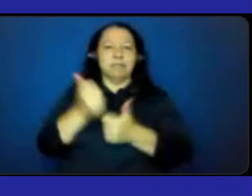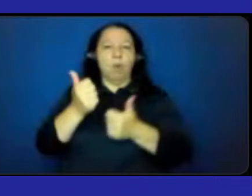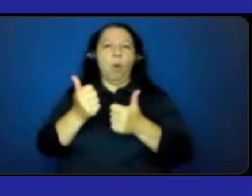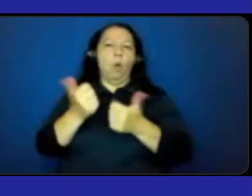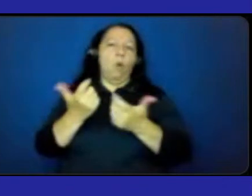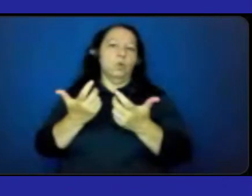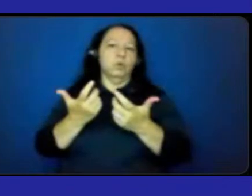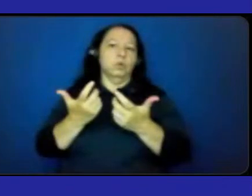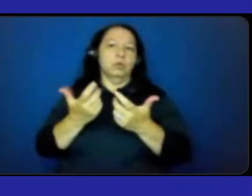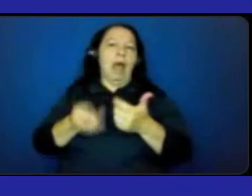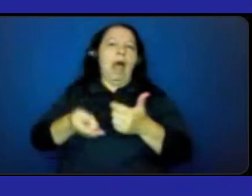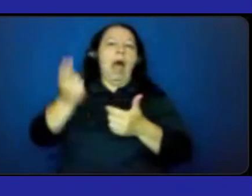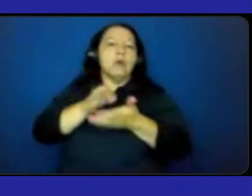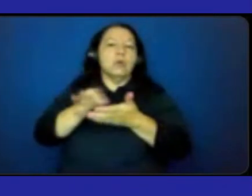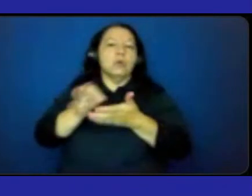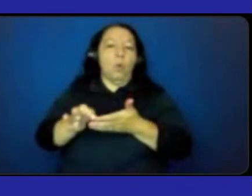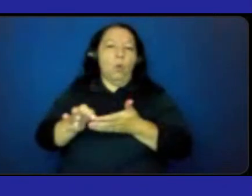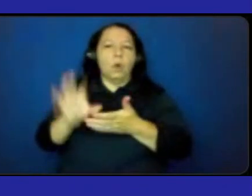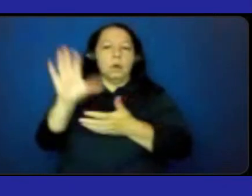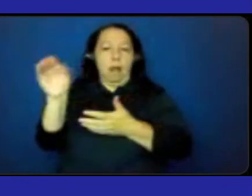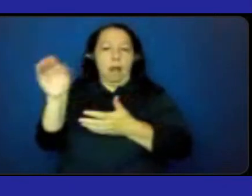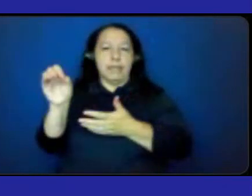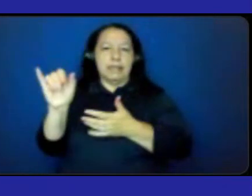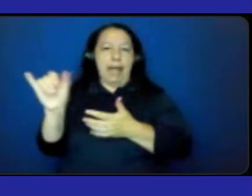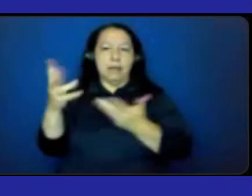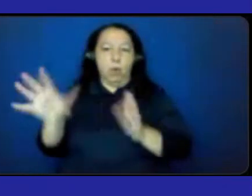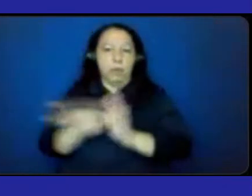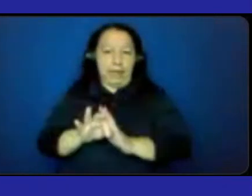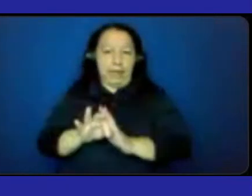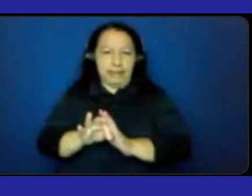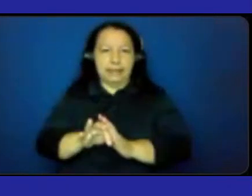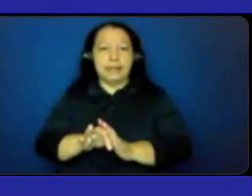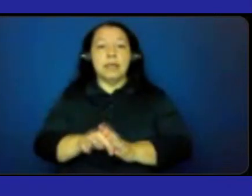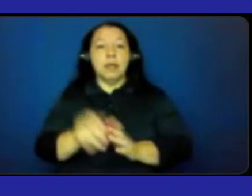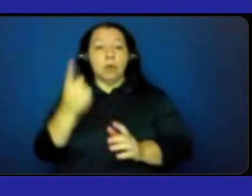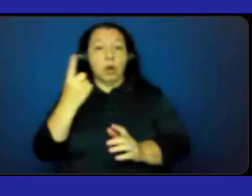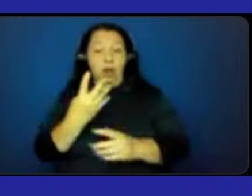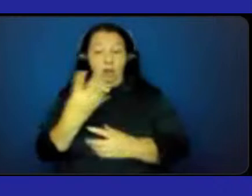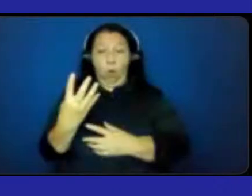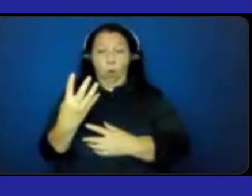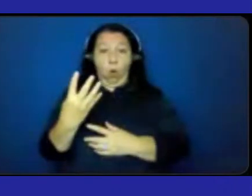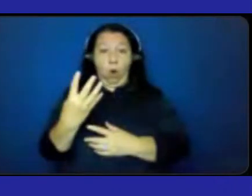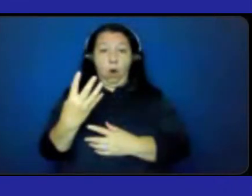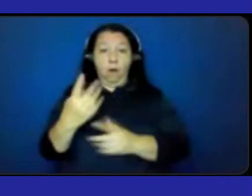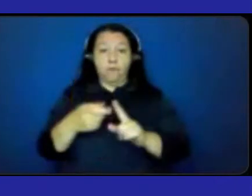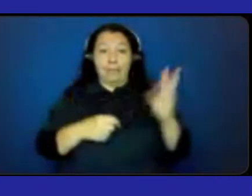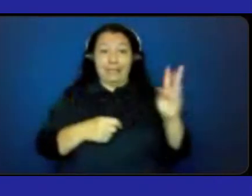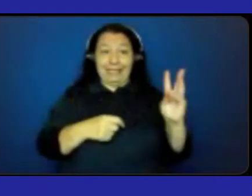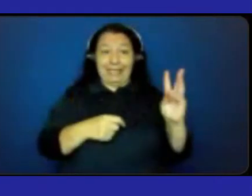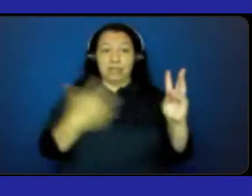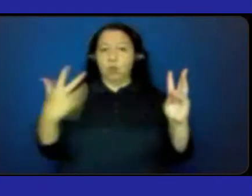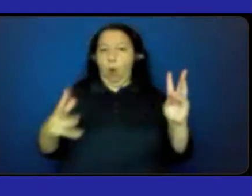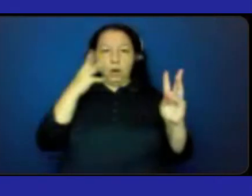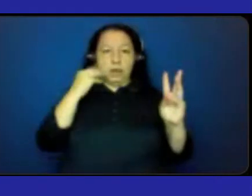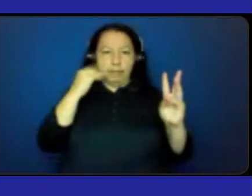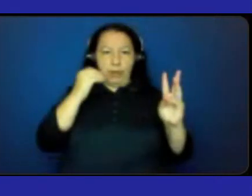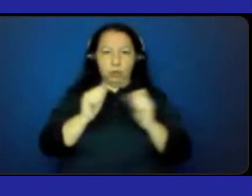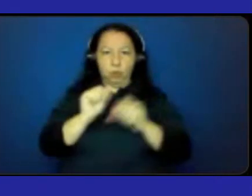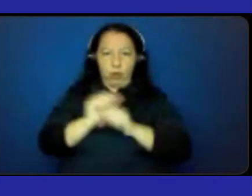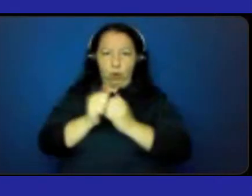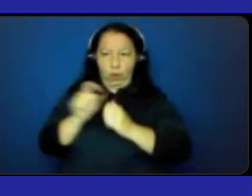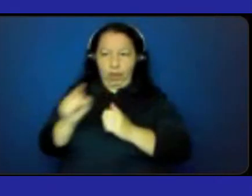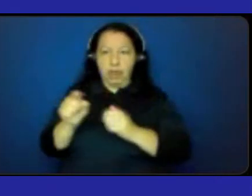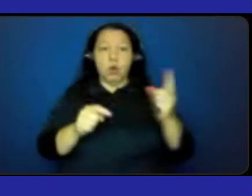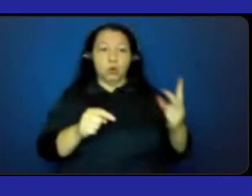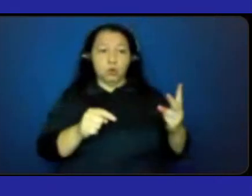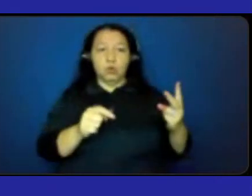So with these past vendors, 4 of them we have past work with, 2 of them we do not in quite the same way.